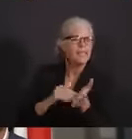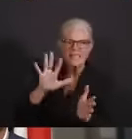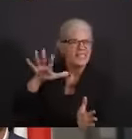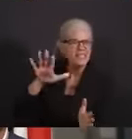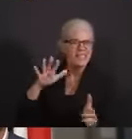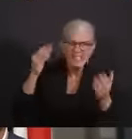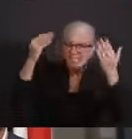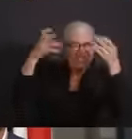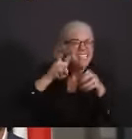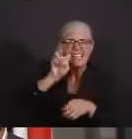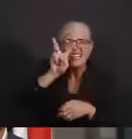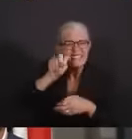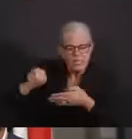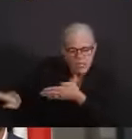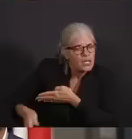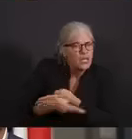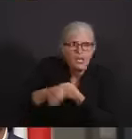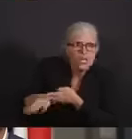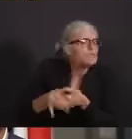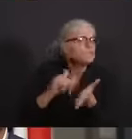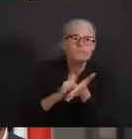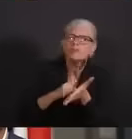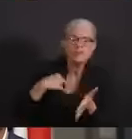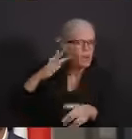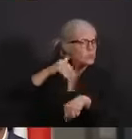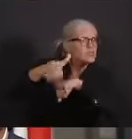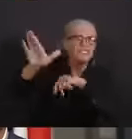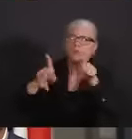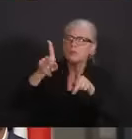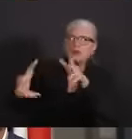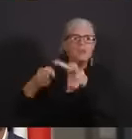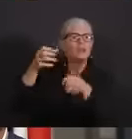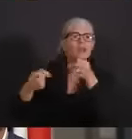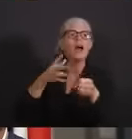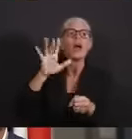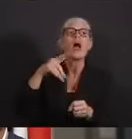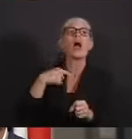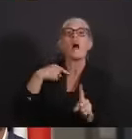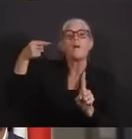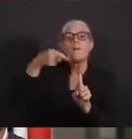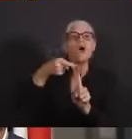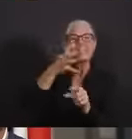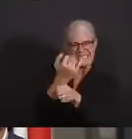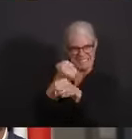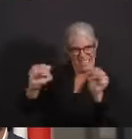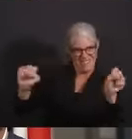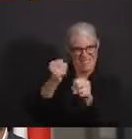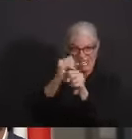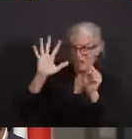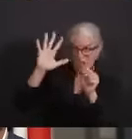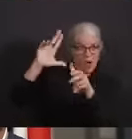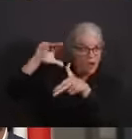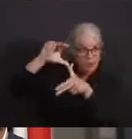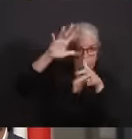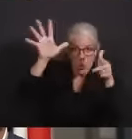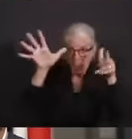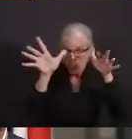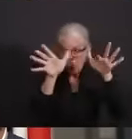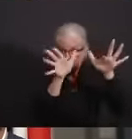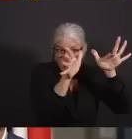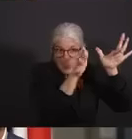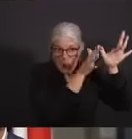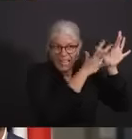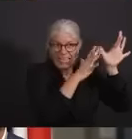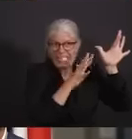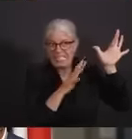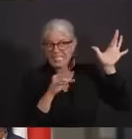is totally, absolutely fine. It's just a question of making sure that it's safe for them to go out. So as soon as that storm passes, and the fact